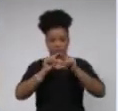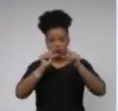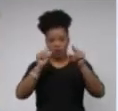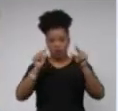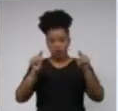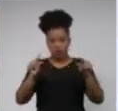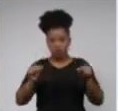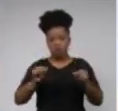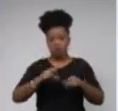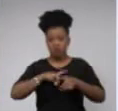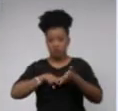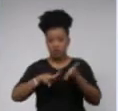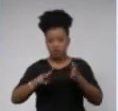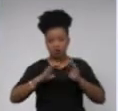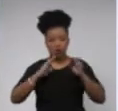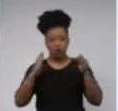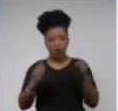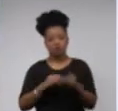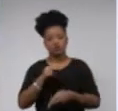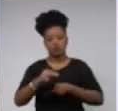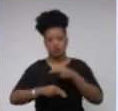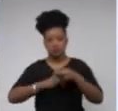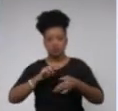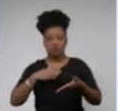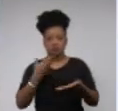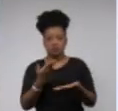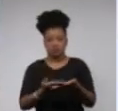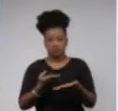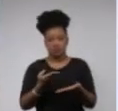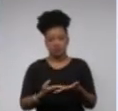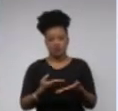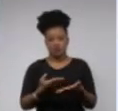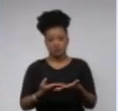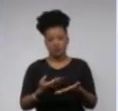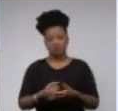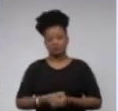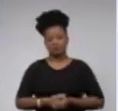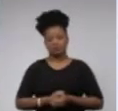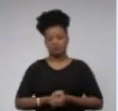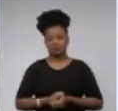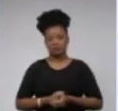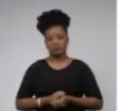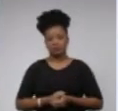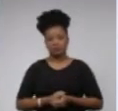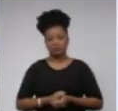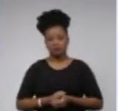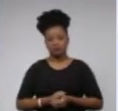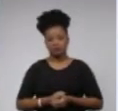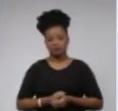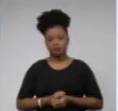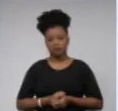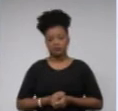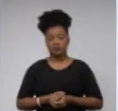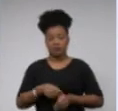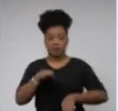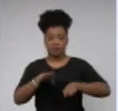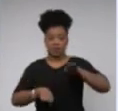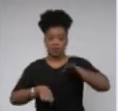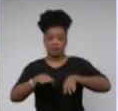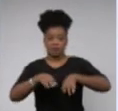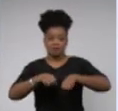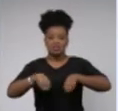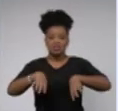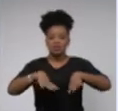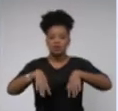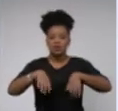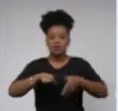is a person that recently arrived to Cuba, was directly taken to an isolation center where he was diagnosed with the